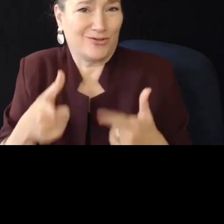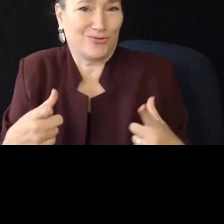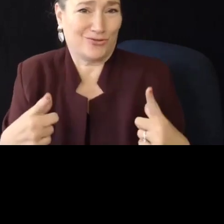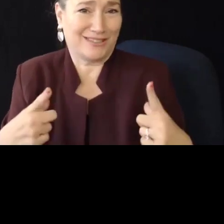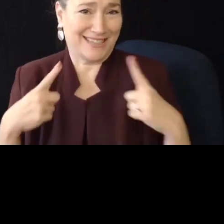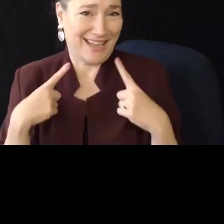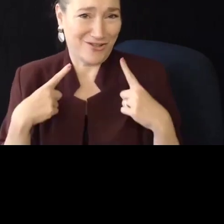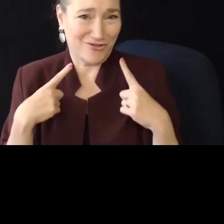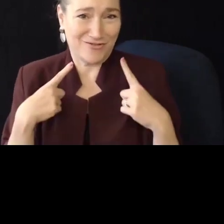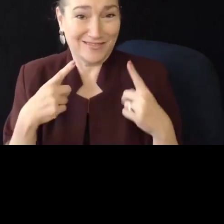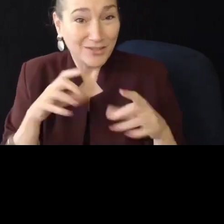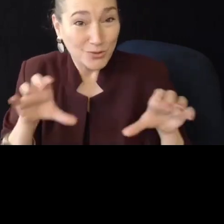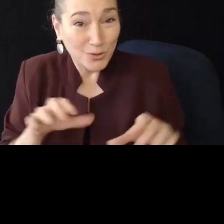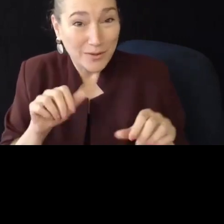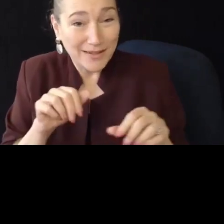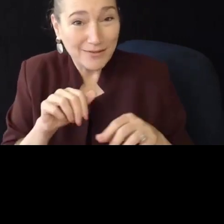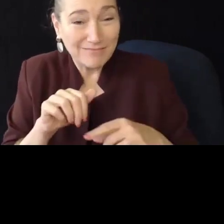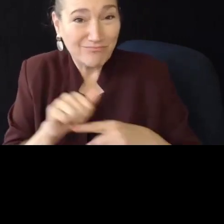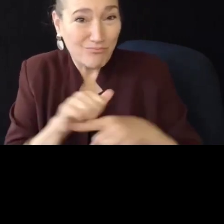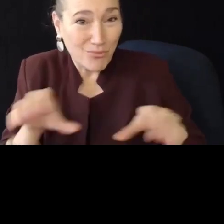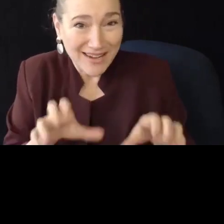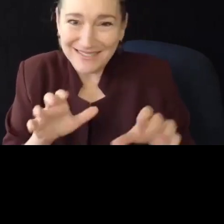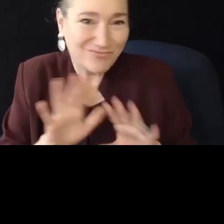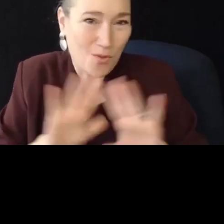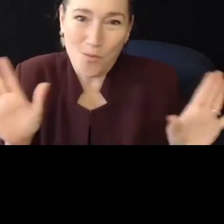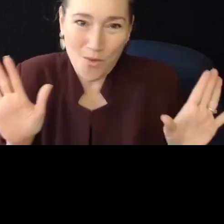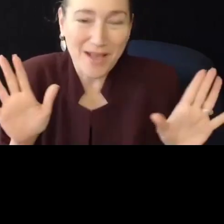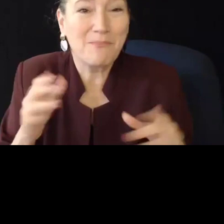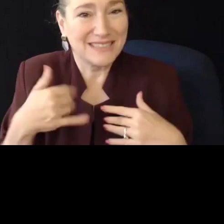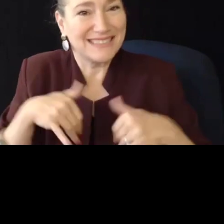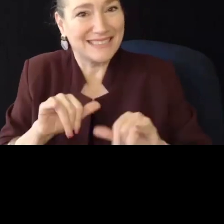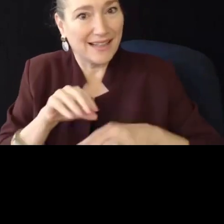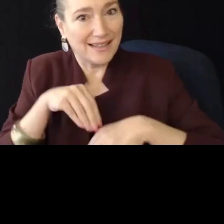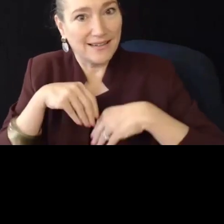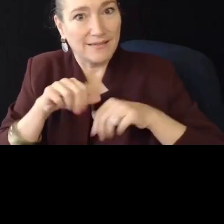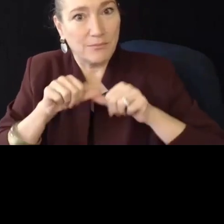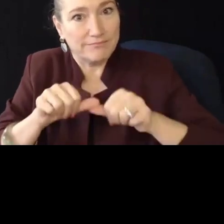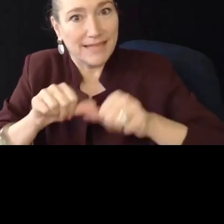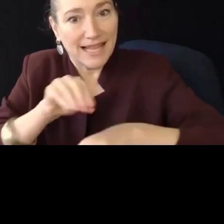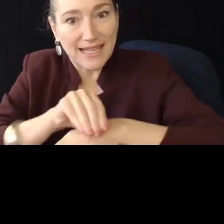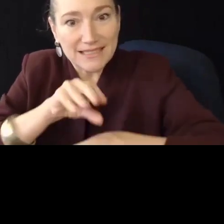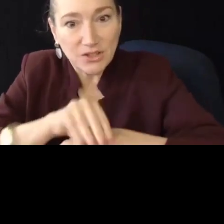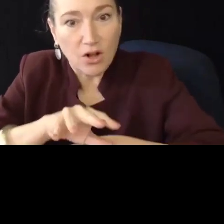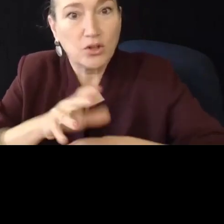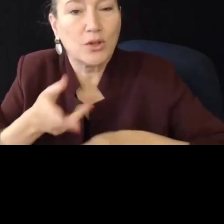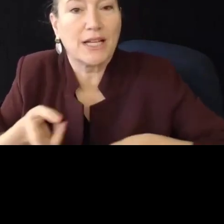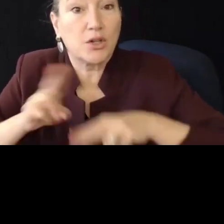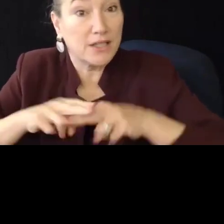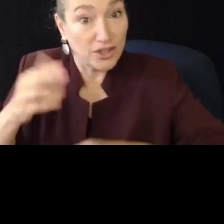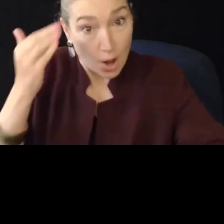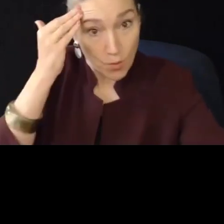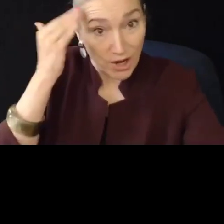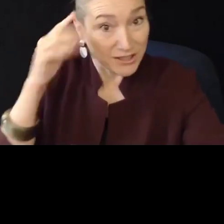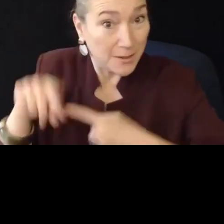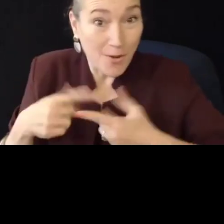she is within the community of a community pediatrician,